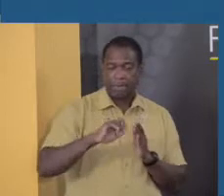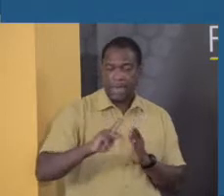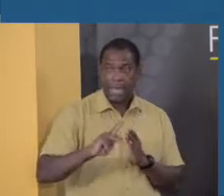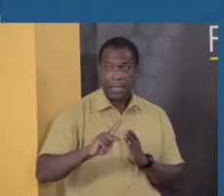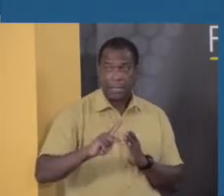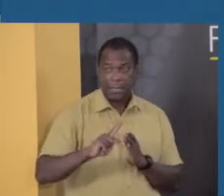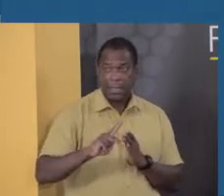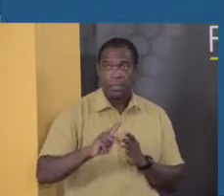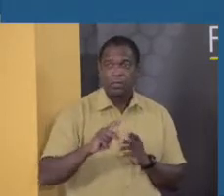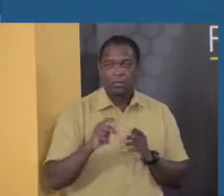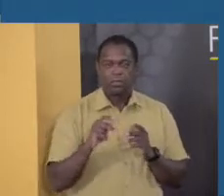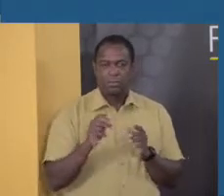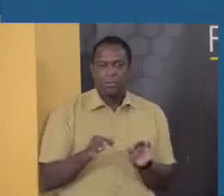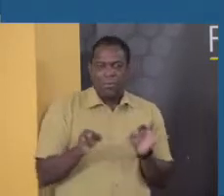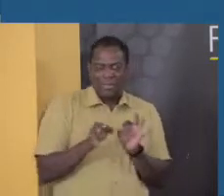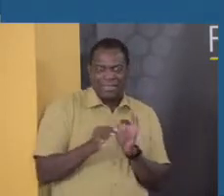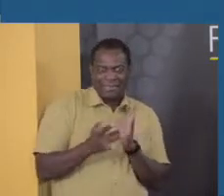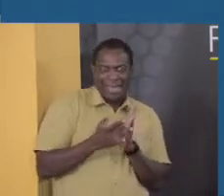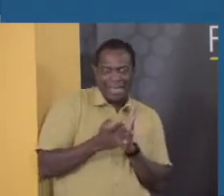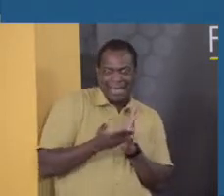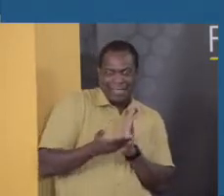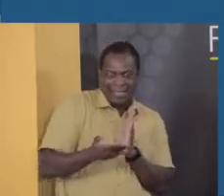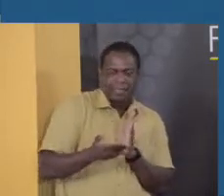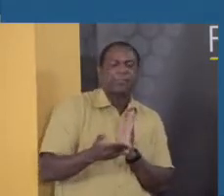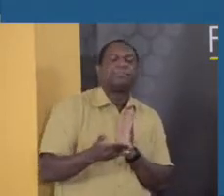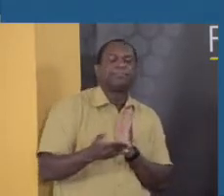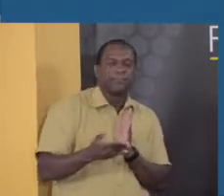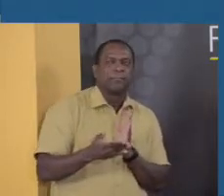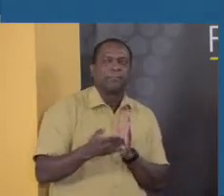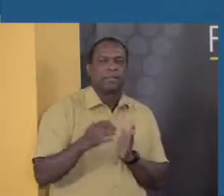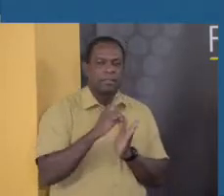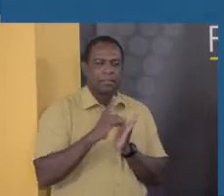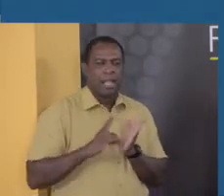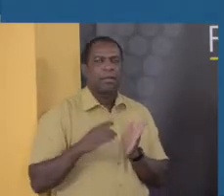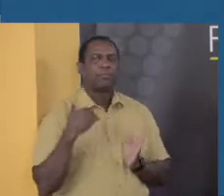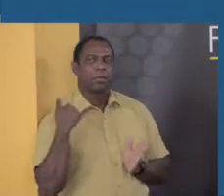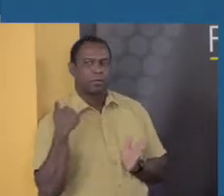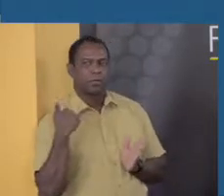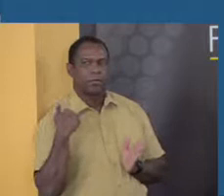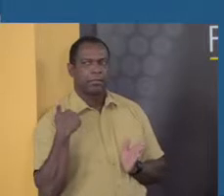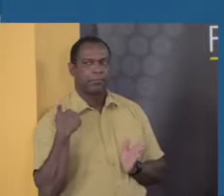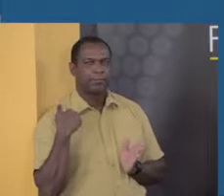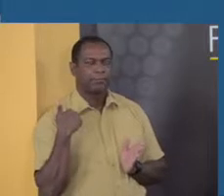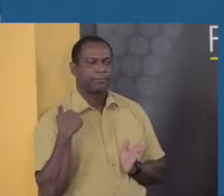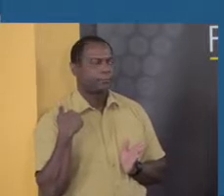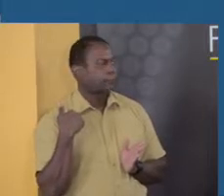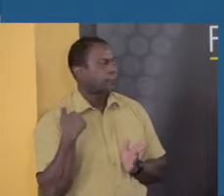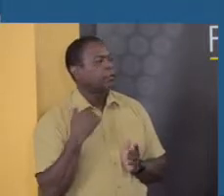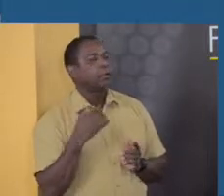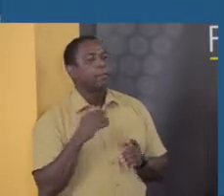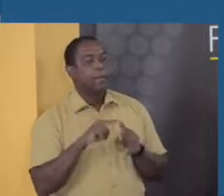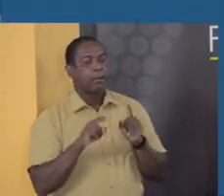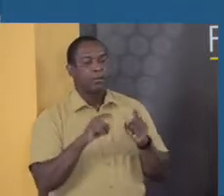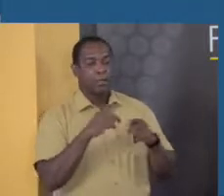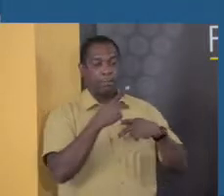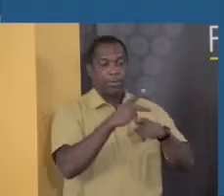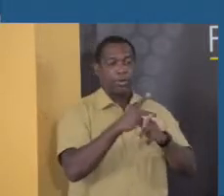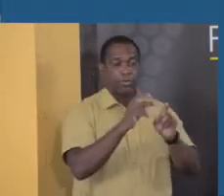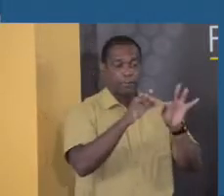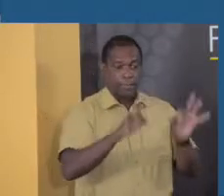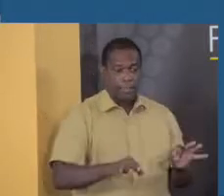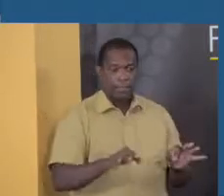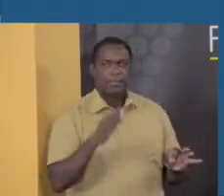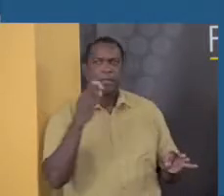production facility, which is in the blue and green areas, is basically what the